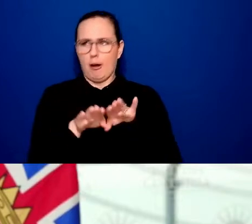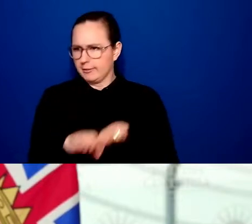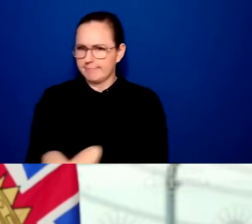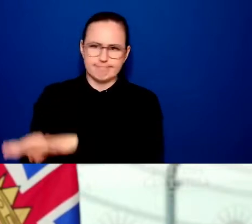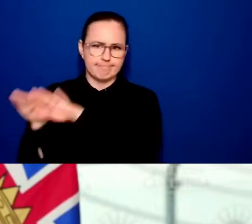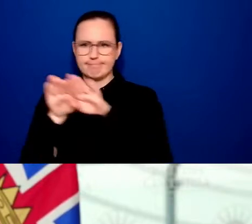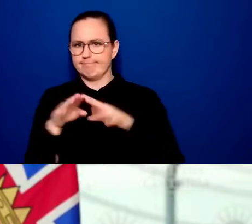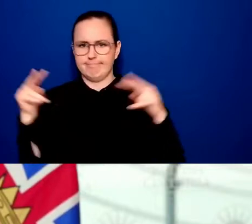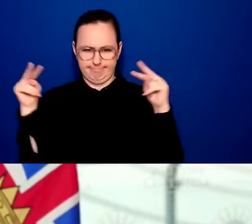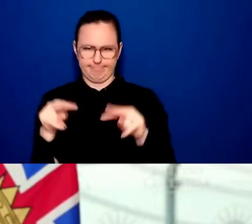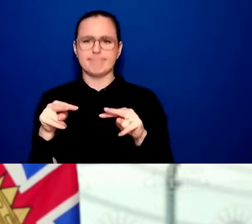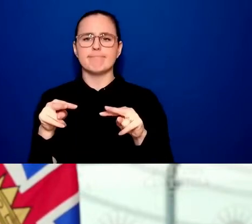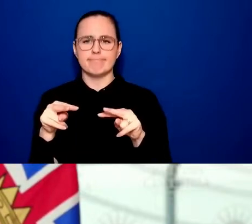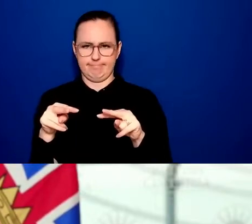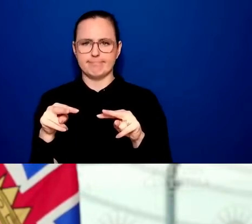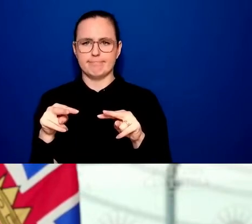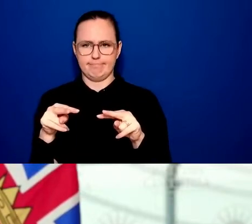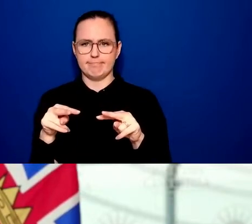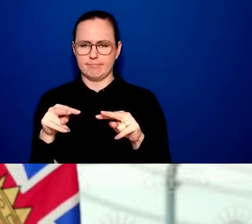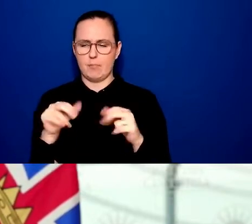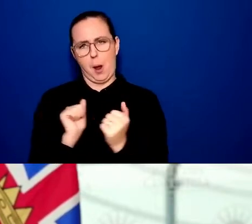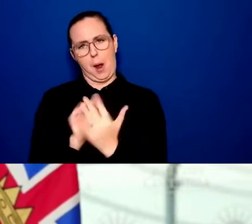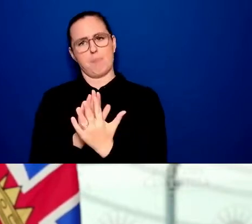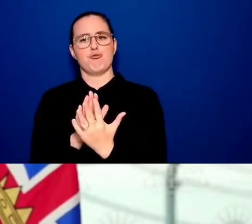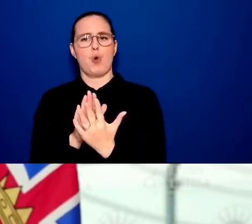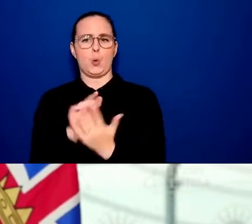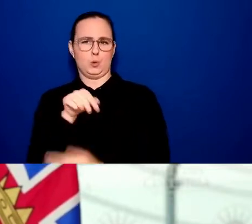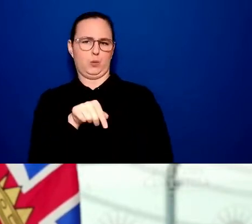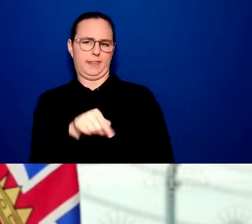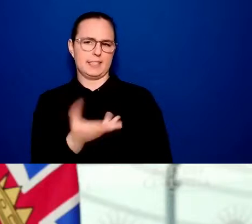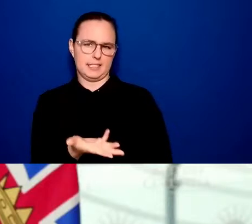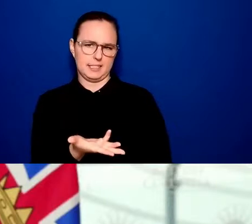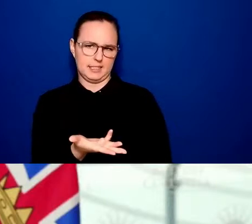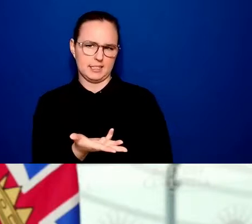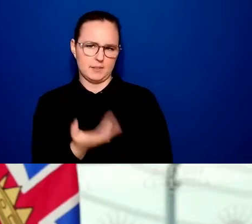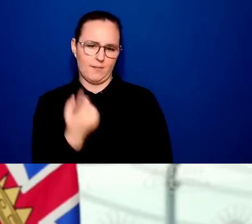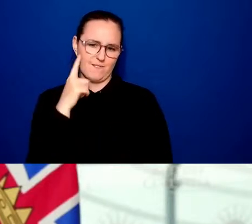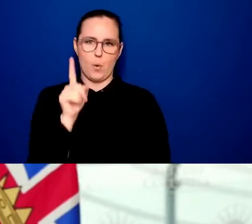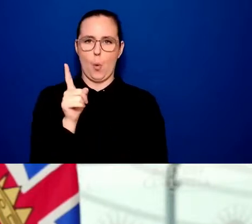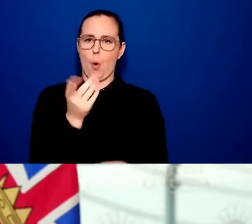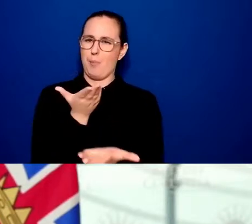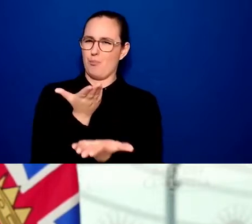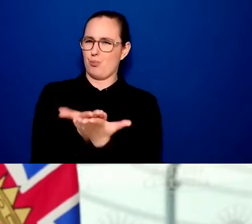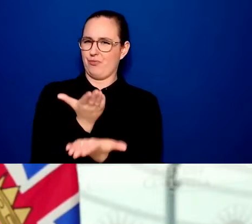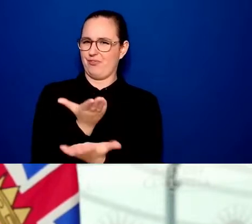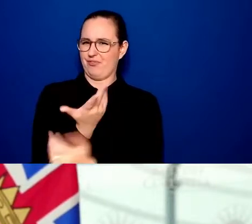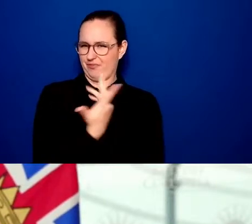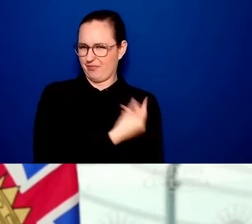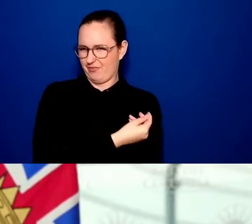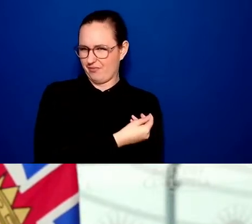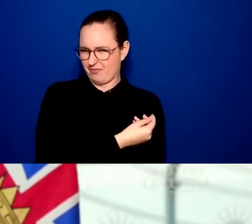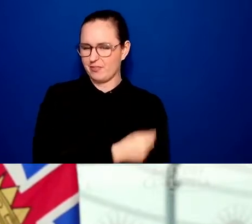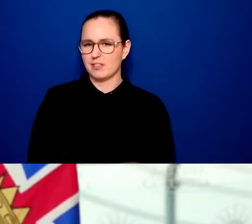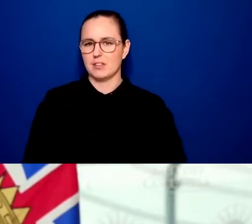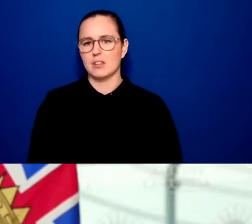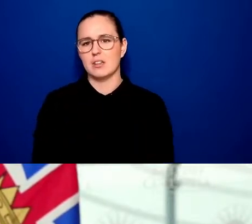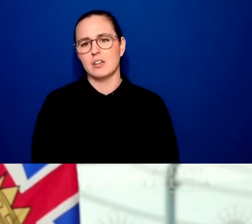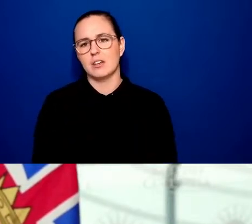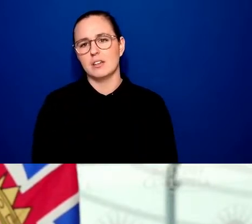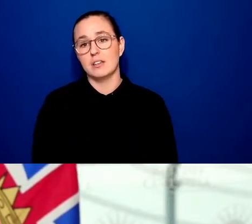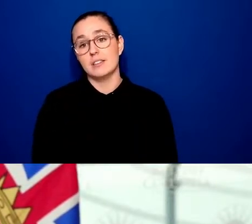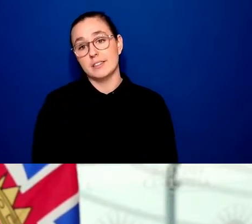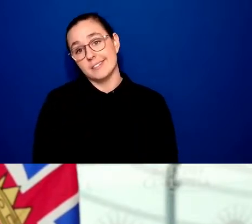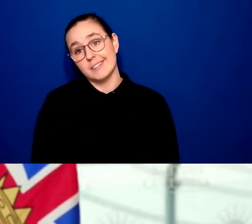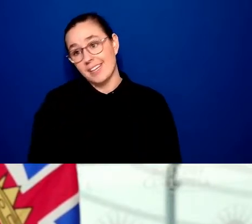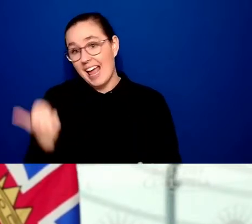allow immunization schedules to be used as proof of vaccination around the world. So these things are changing. They're changing